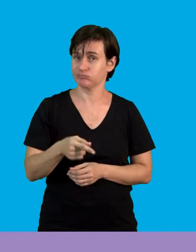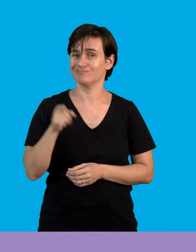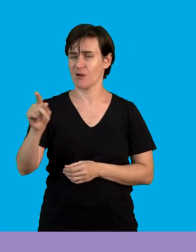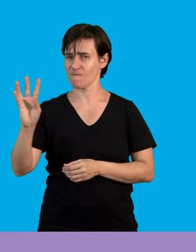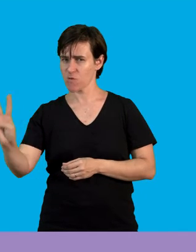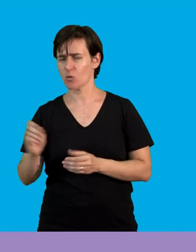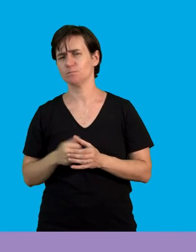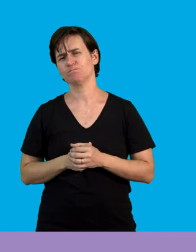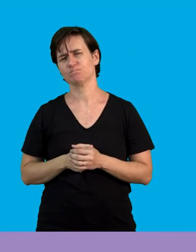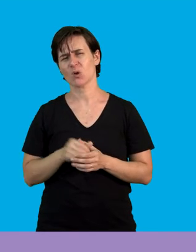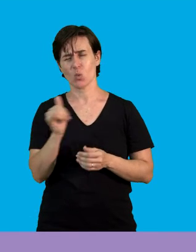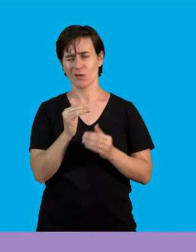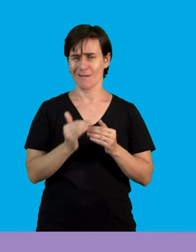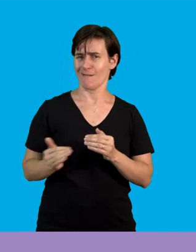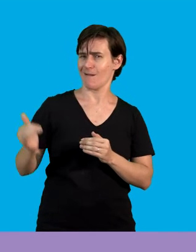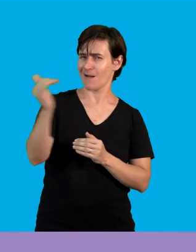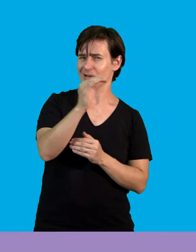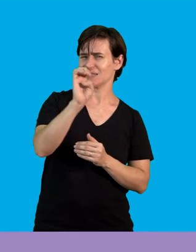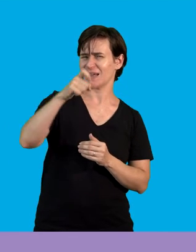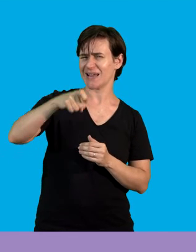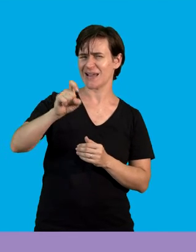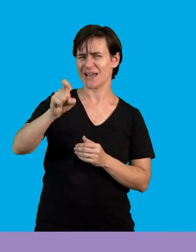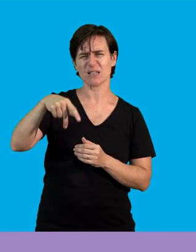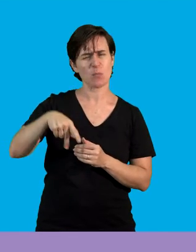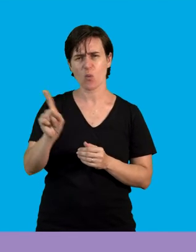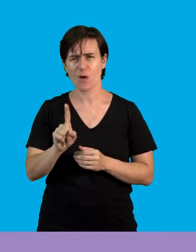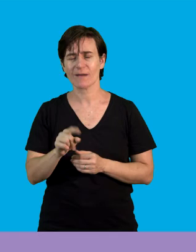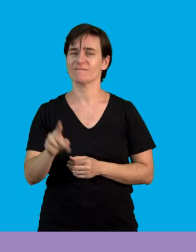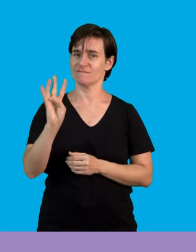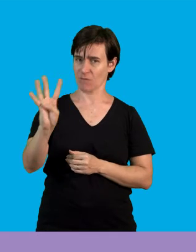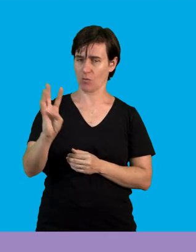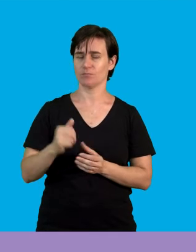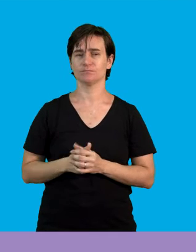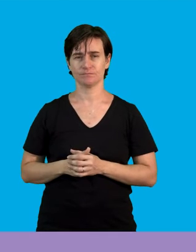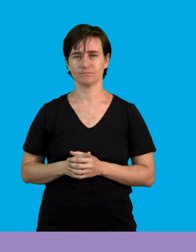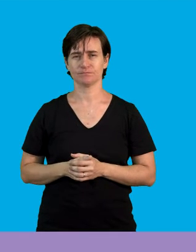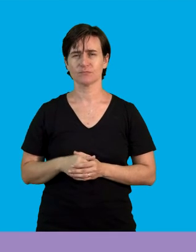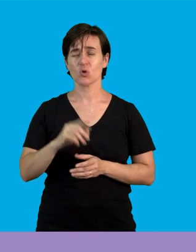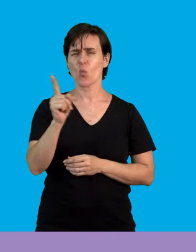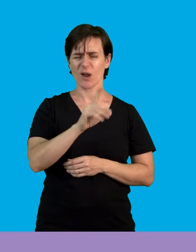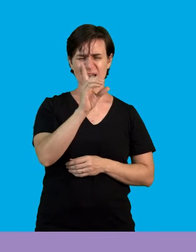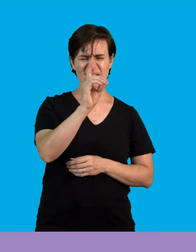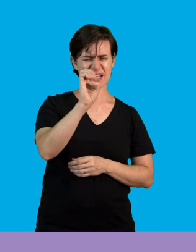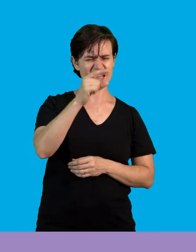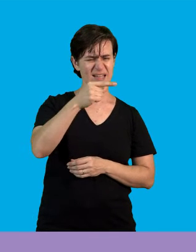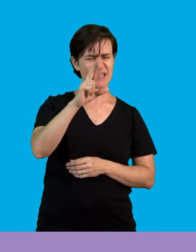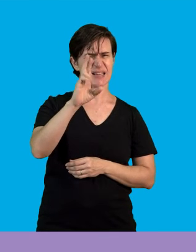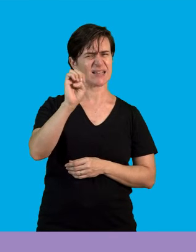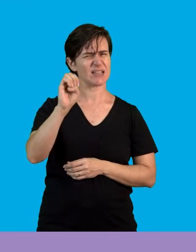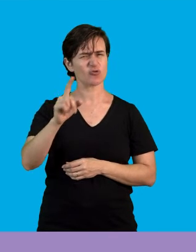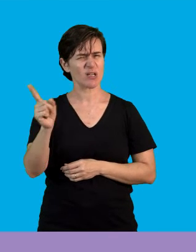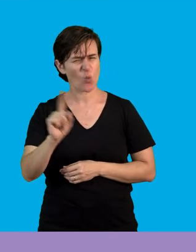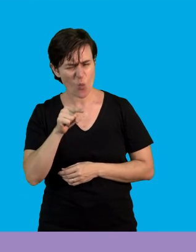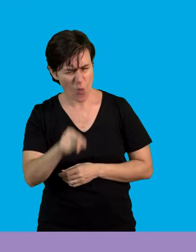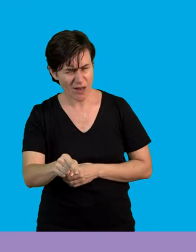and I have 4. So the highest of them all is 4. So then when they say what is the degree of the expression,